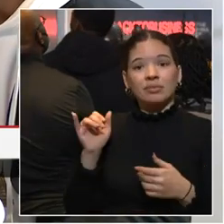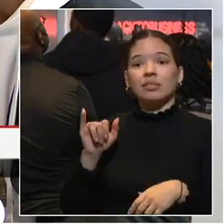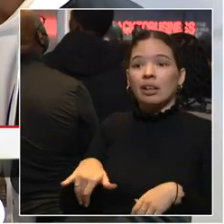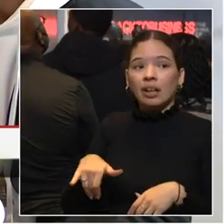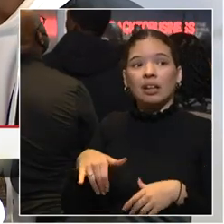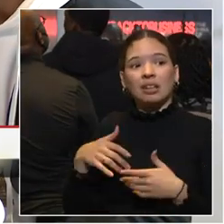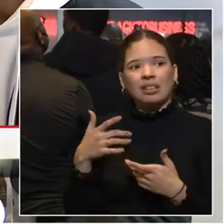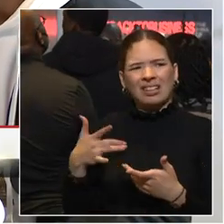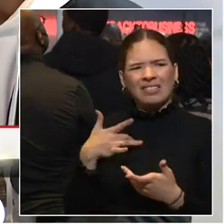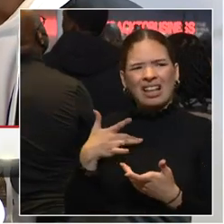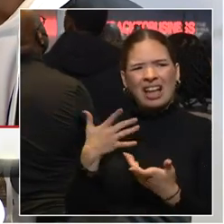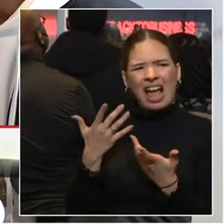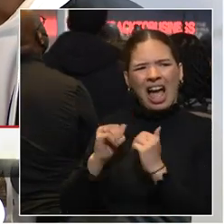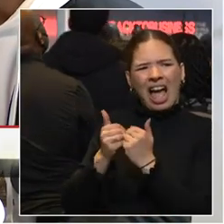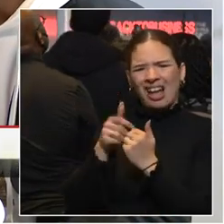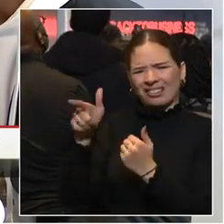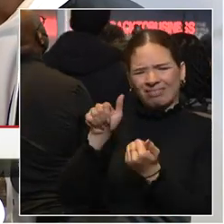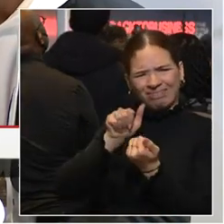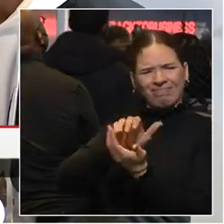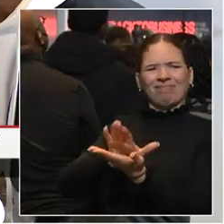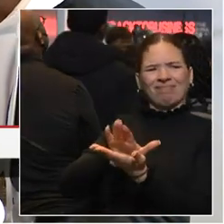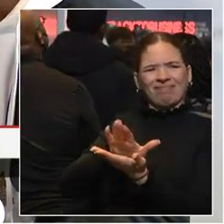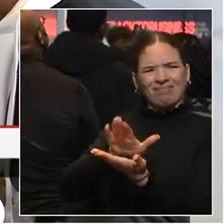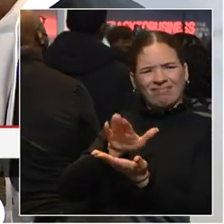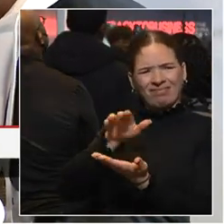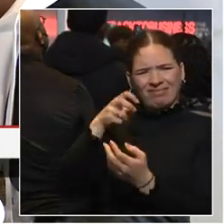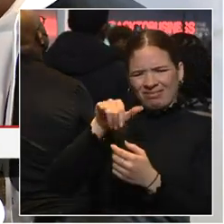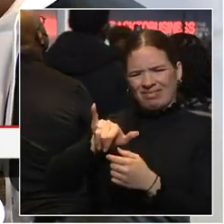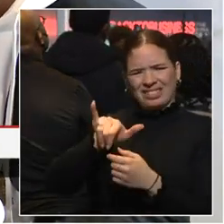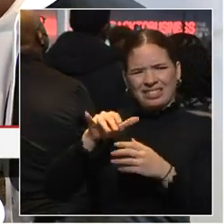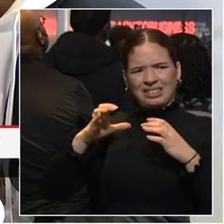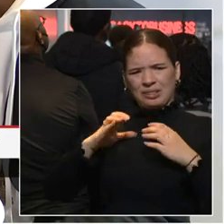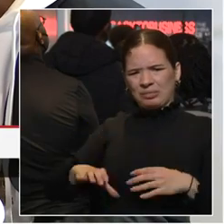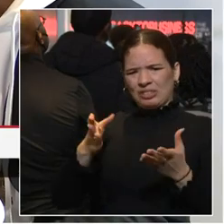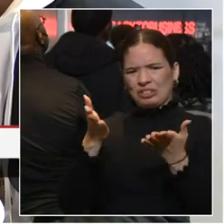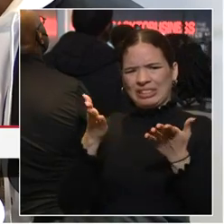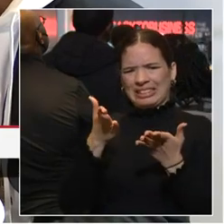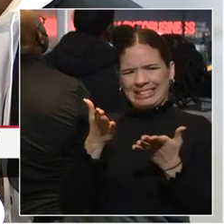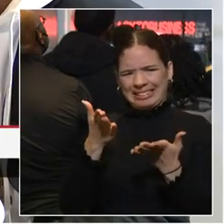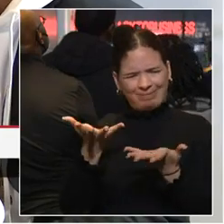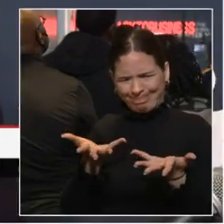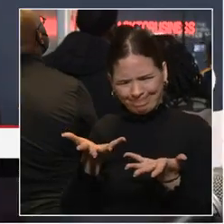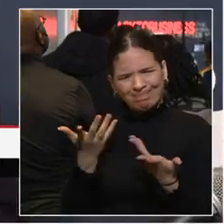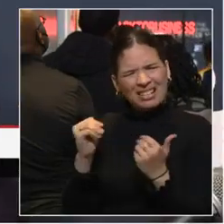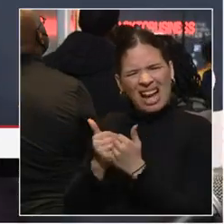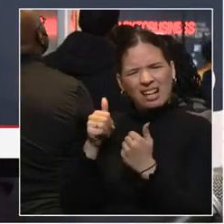how would you deal with these type of customers and troubles? Well, I don't